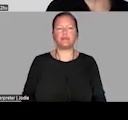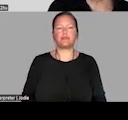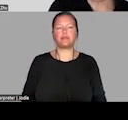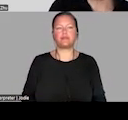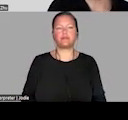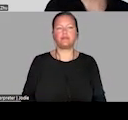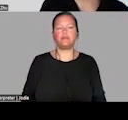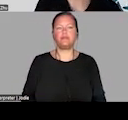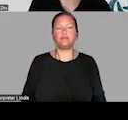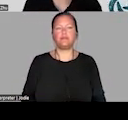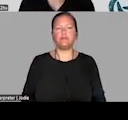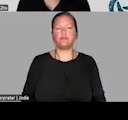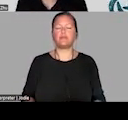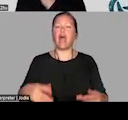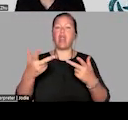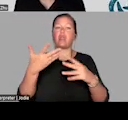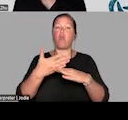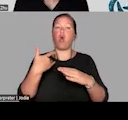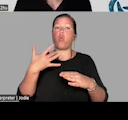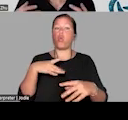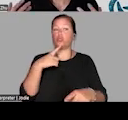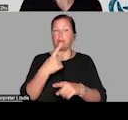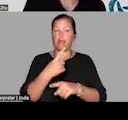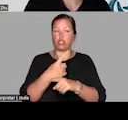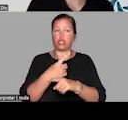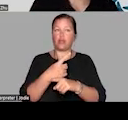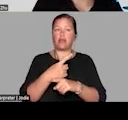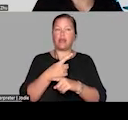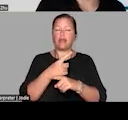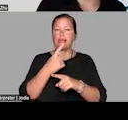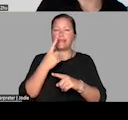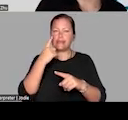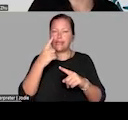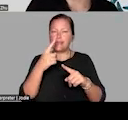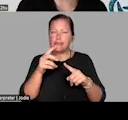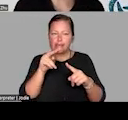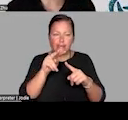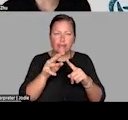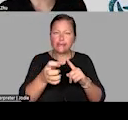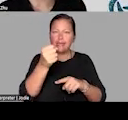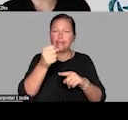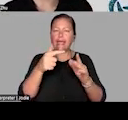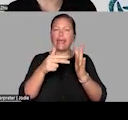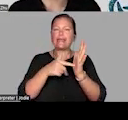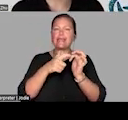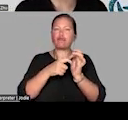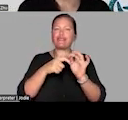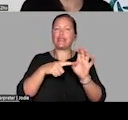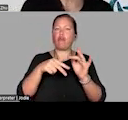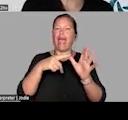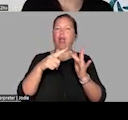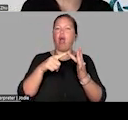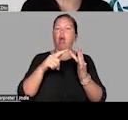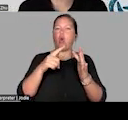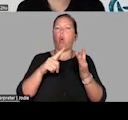Another piece of work I want to mention is the detecting the integrity and AI origin. So